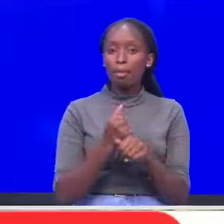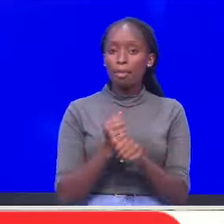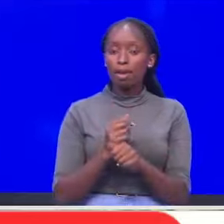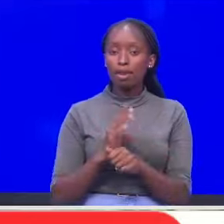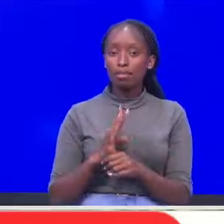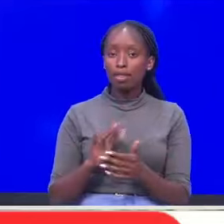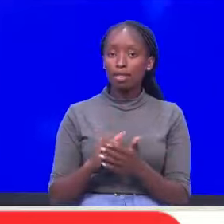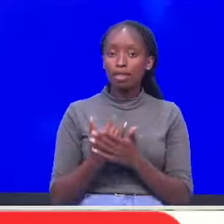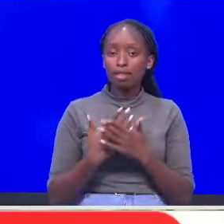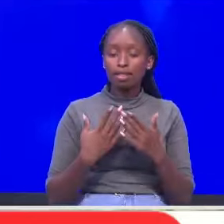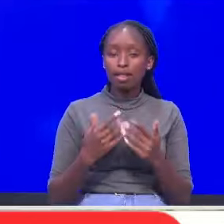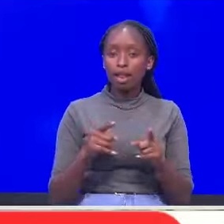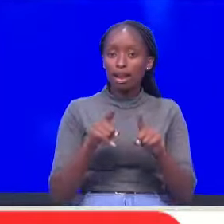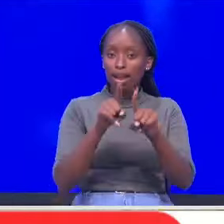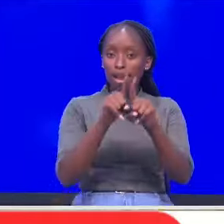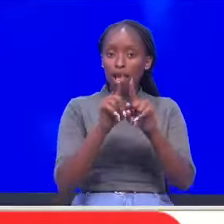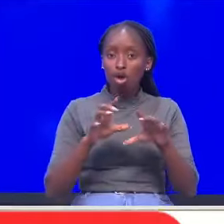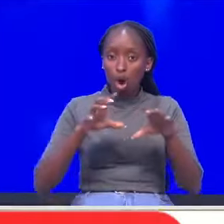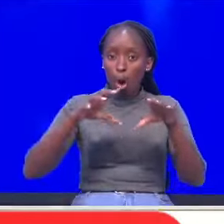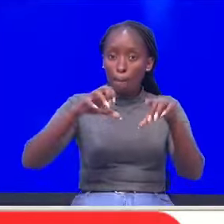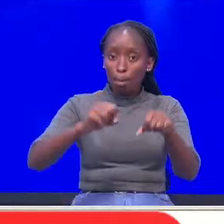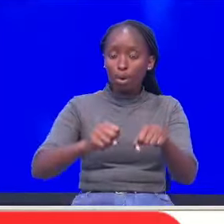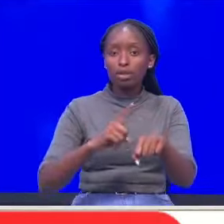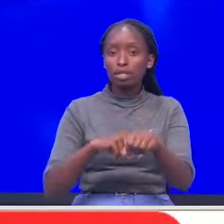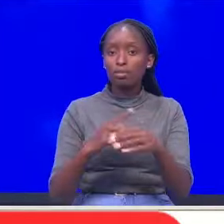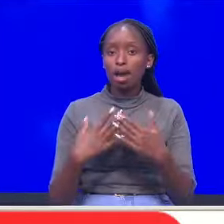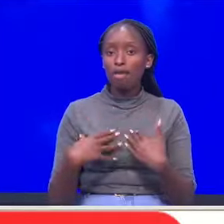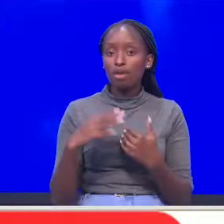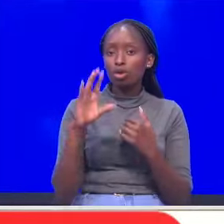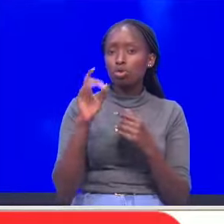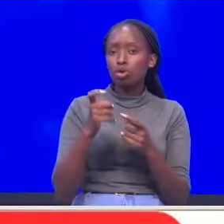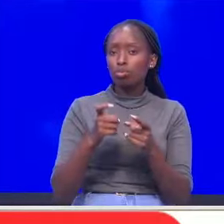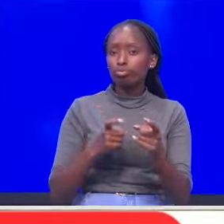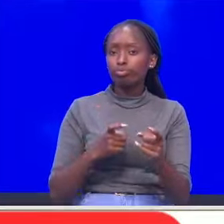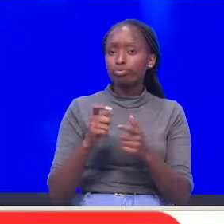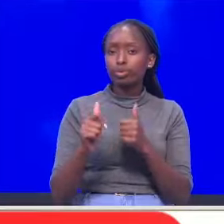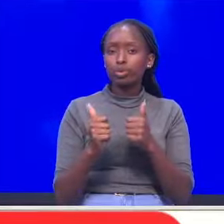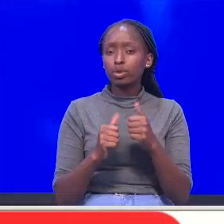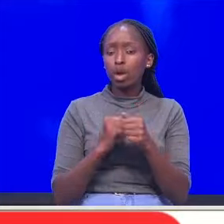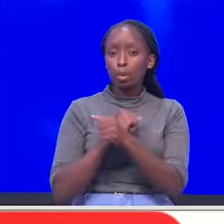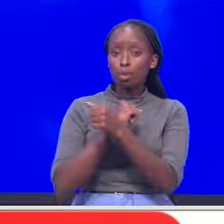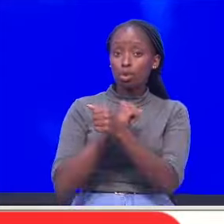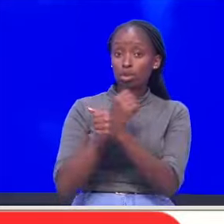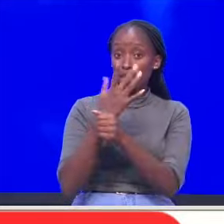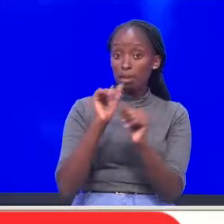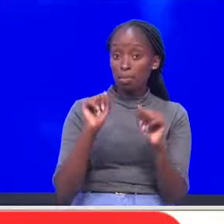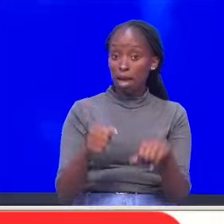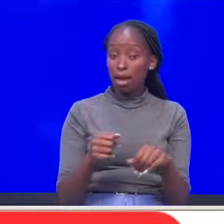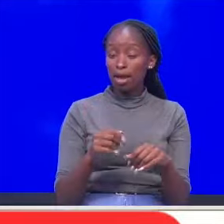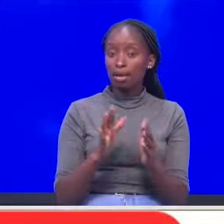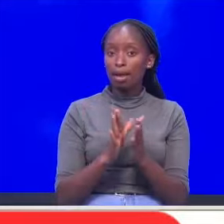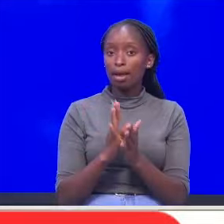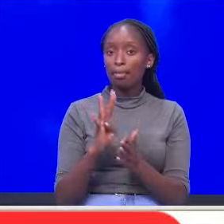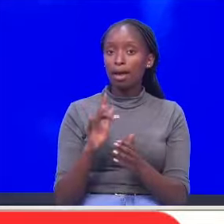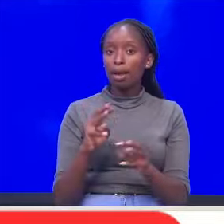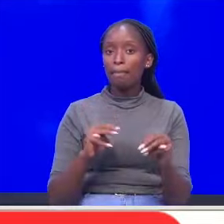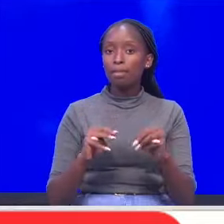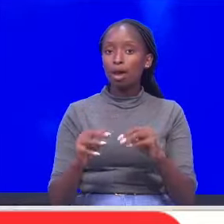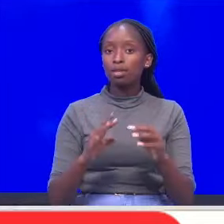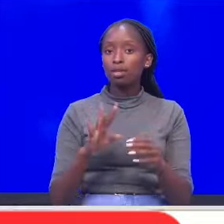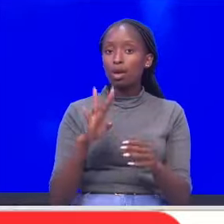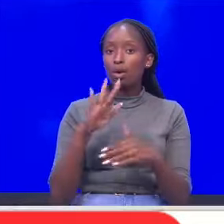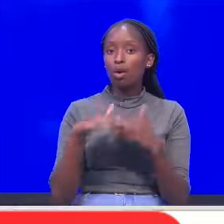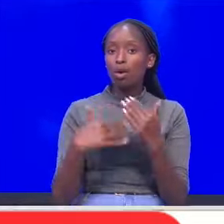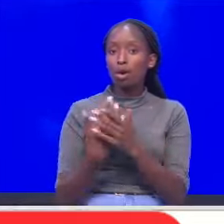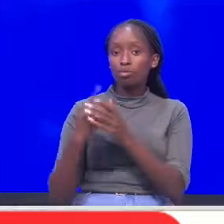to factors like offline booking occasioned by zero regulations to govern them, and like the measures put in place by managers of traditional hotels.